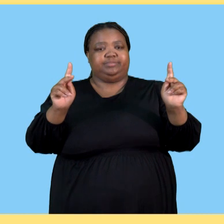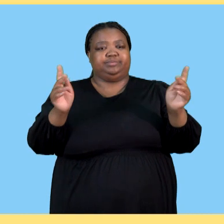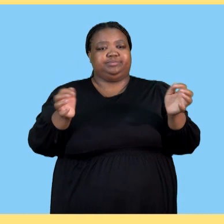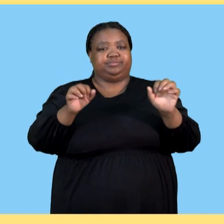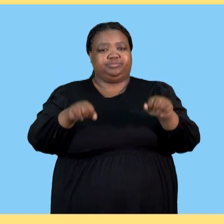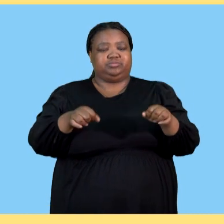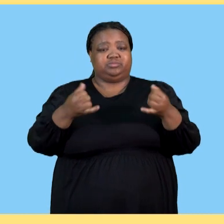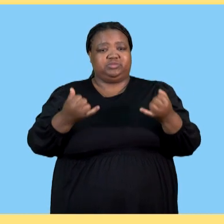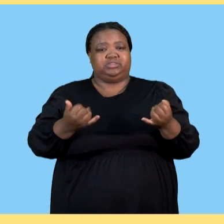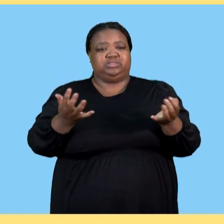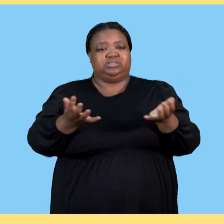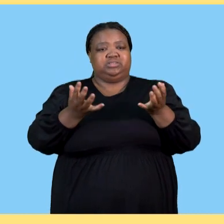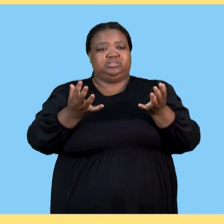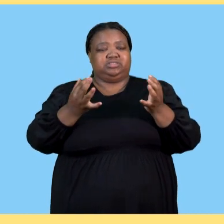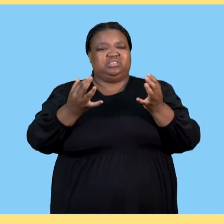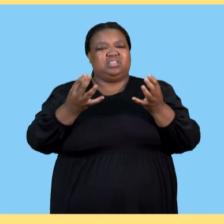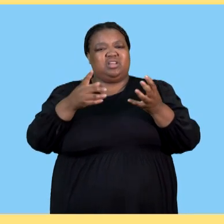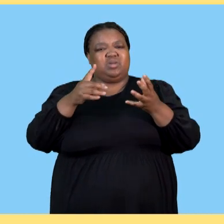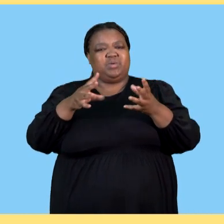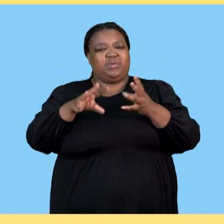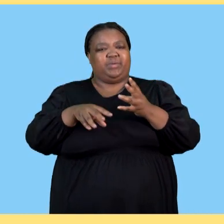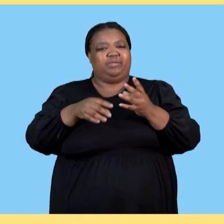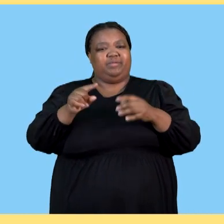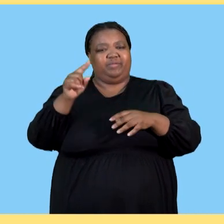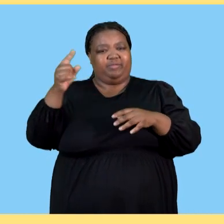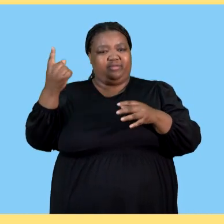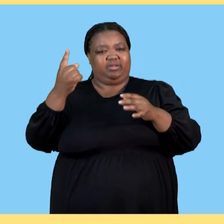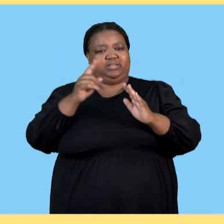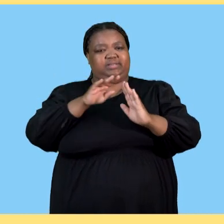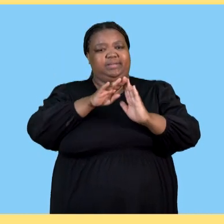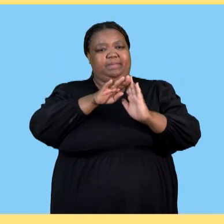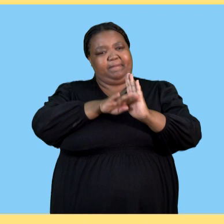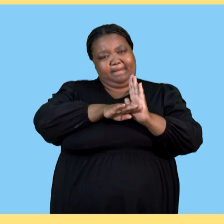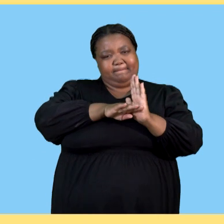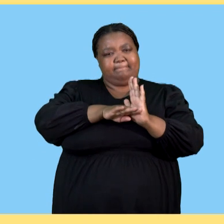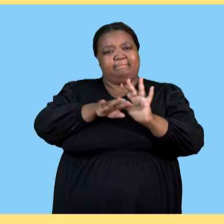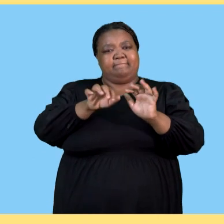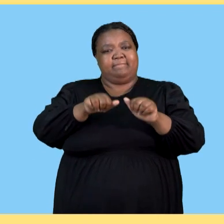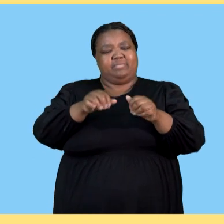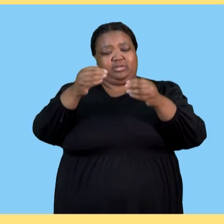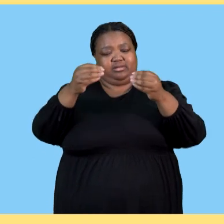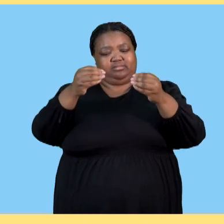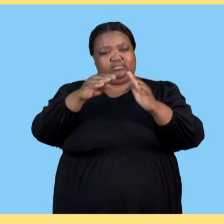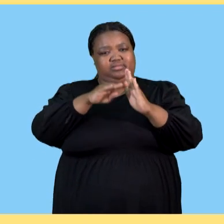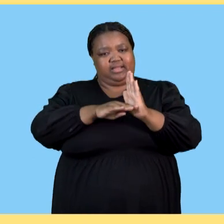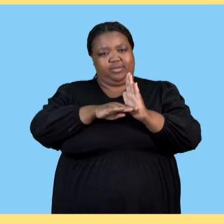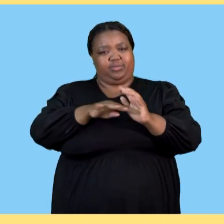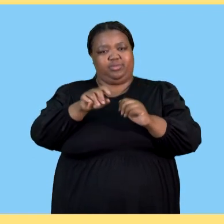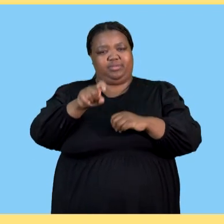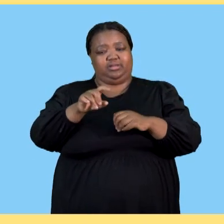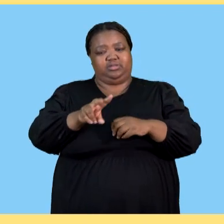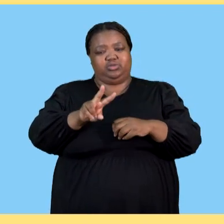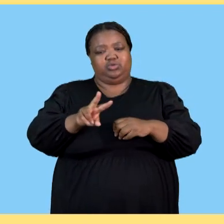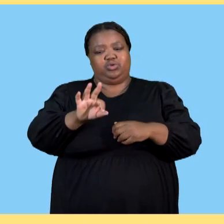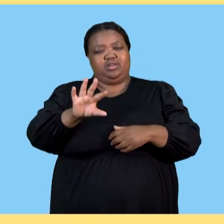235,000. Okay, so for it to be brought down here, it had to be carried down first. Okay, so it's carried down,